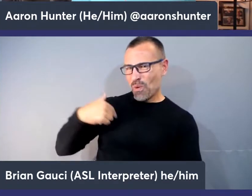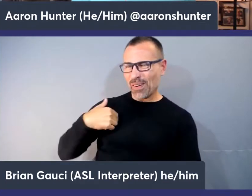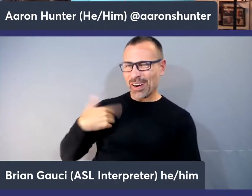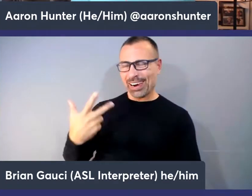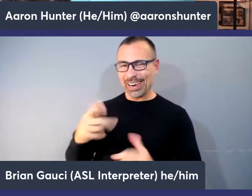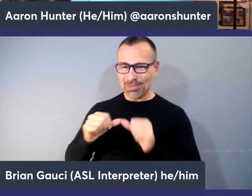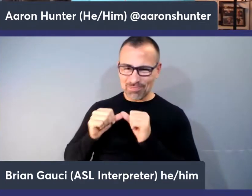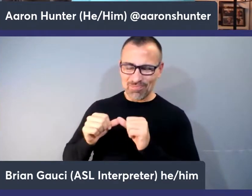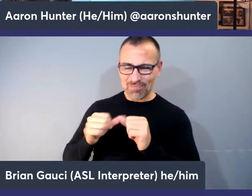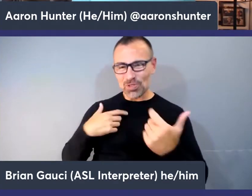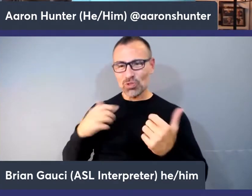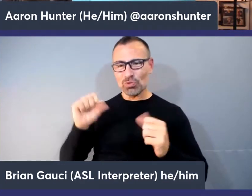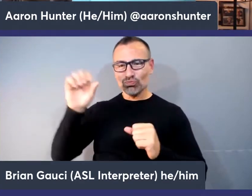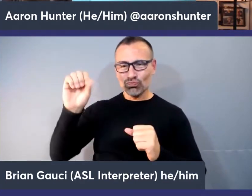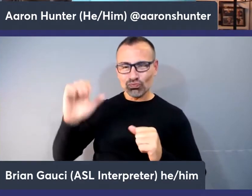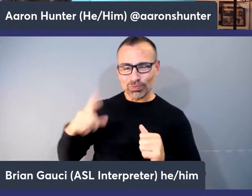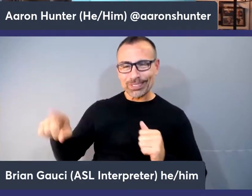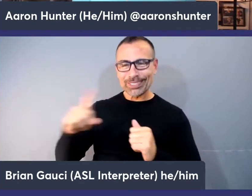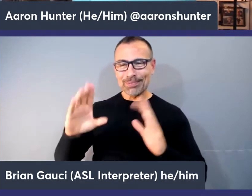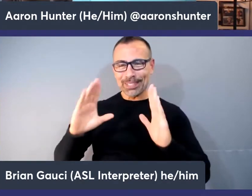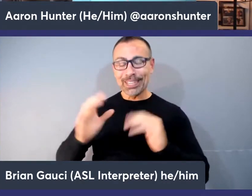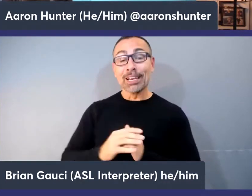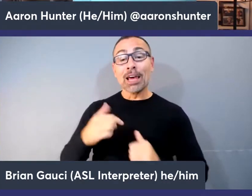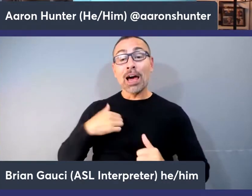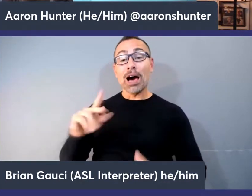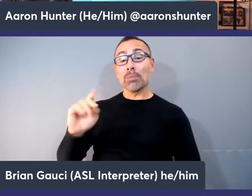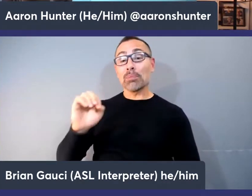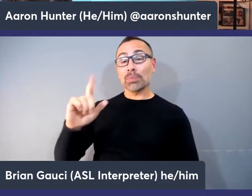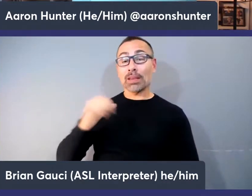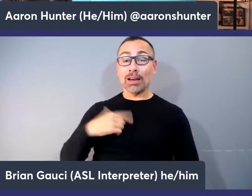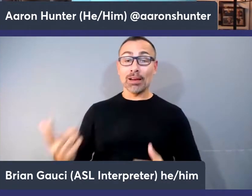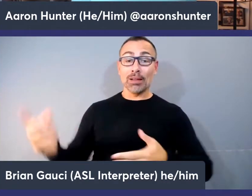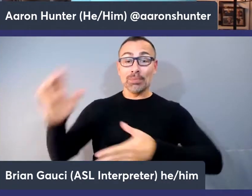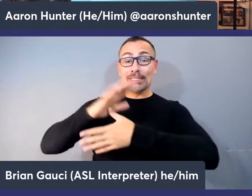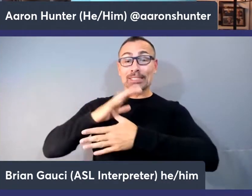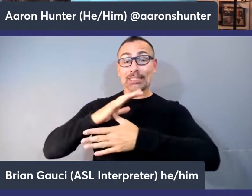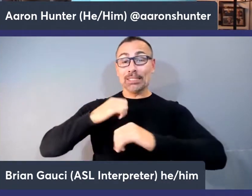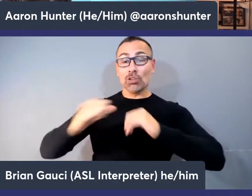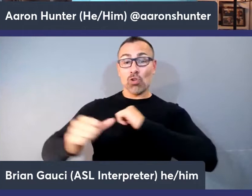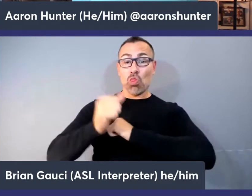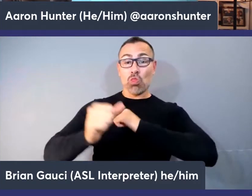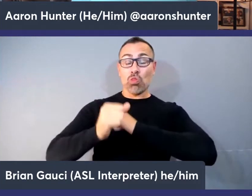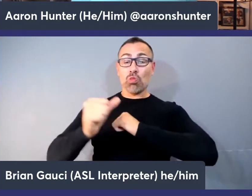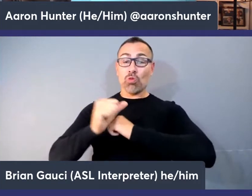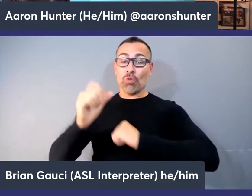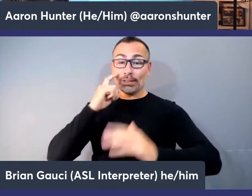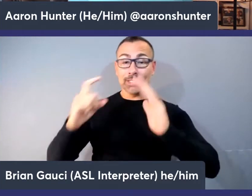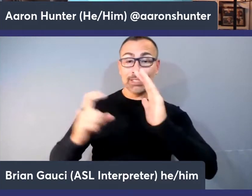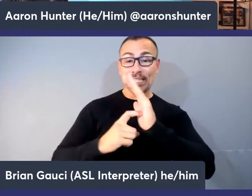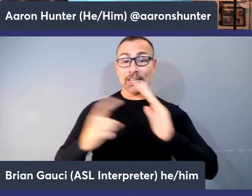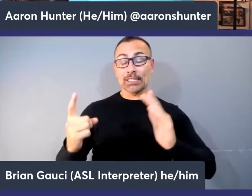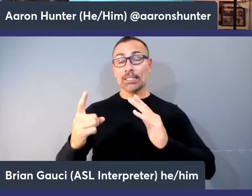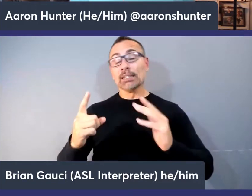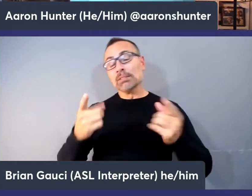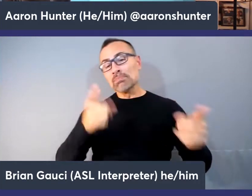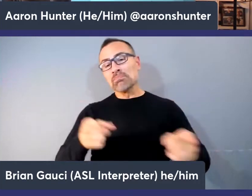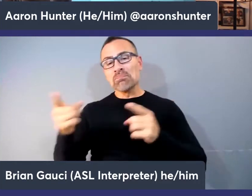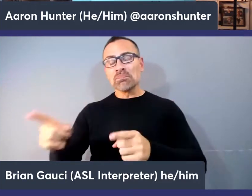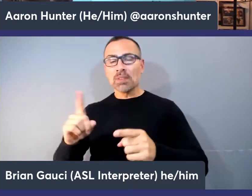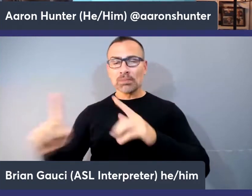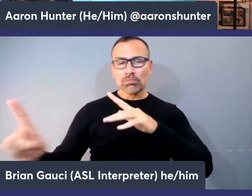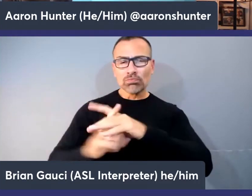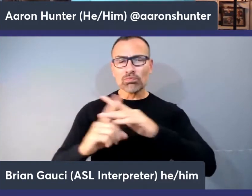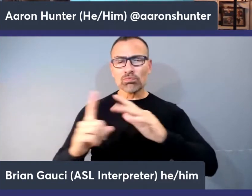am Kyle Dickinson, a senior threat detection and incident response solution architect here in North America, and we are